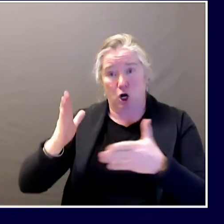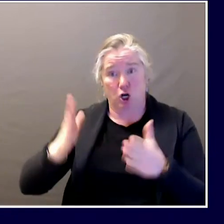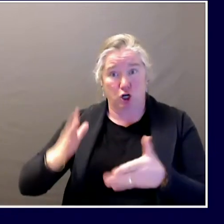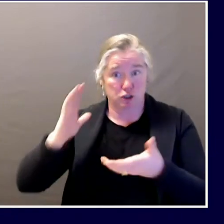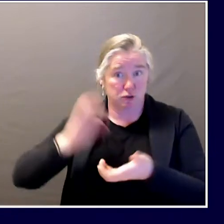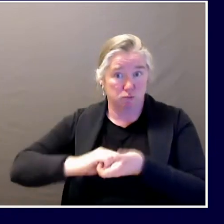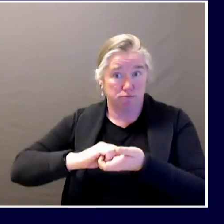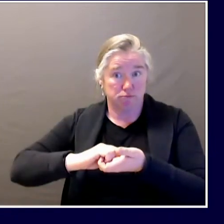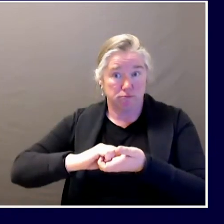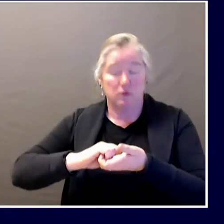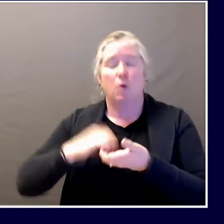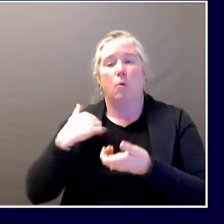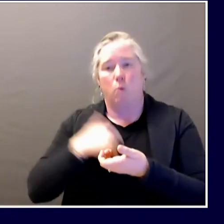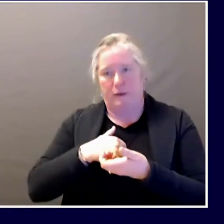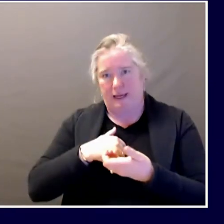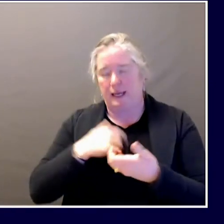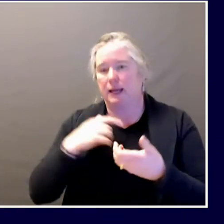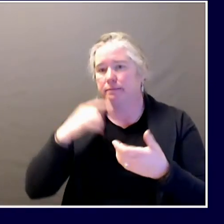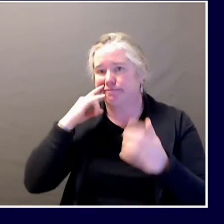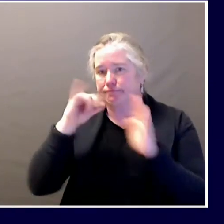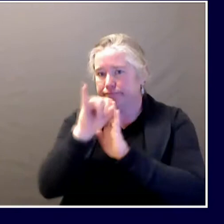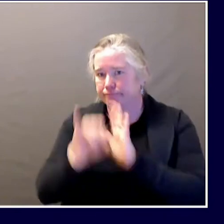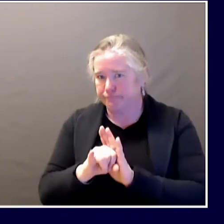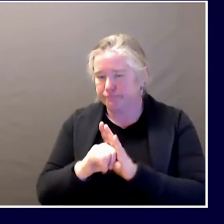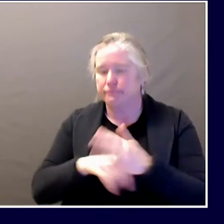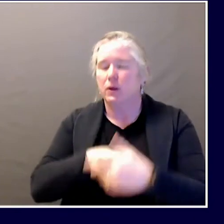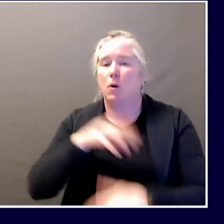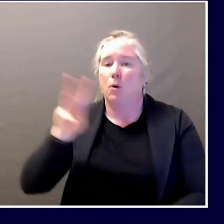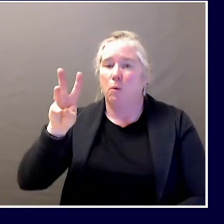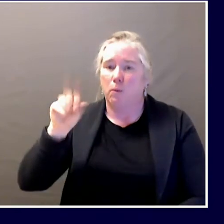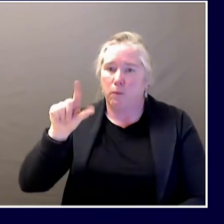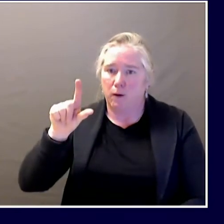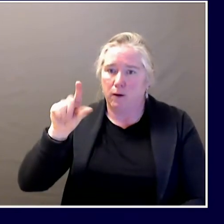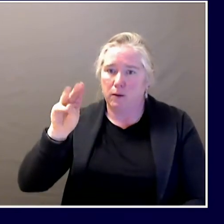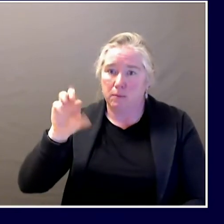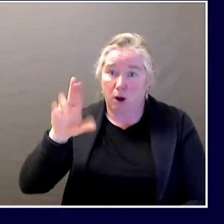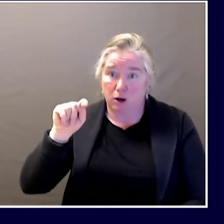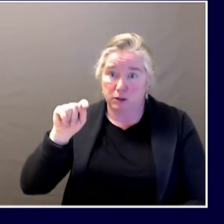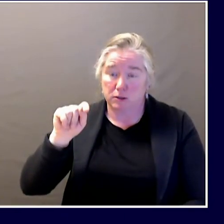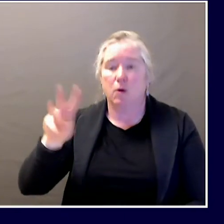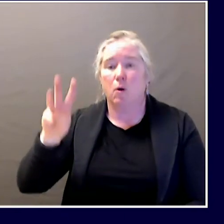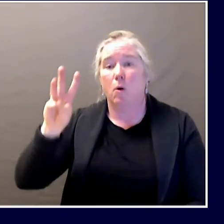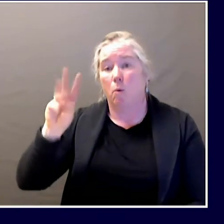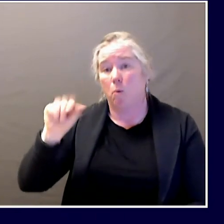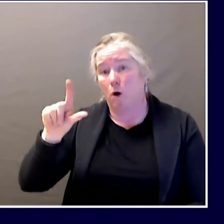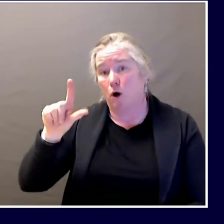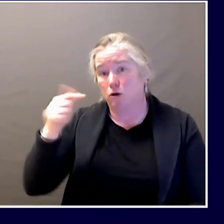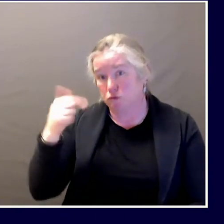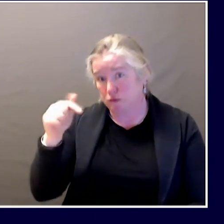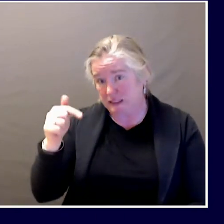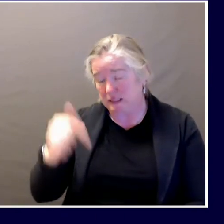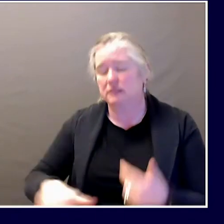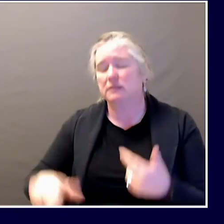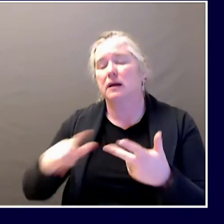for partners, be it Walmart, Walgreens, and now most recently Hannaford's, to look for partners that have locations in